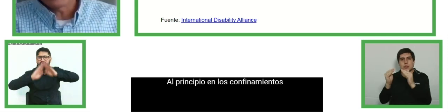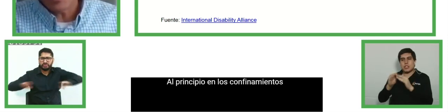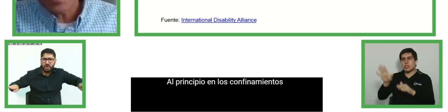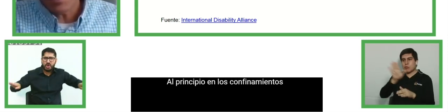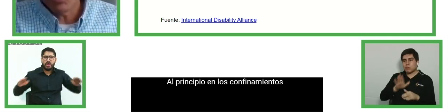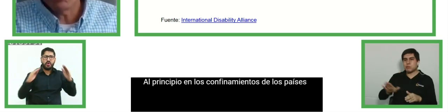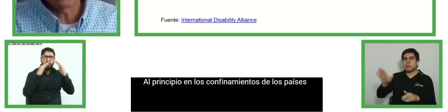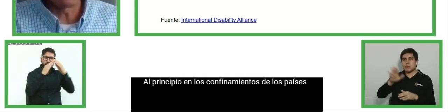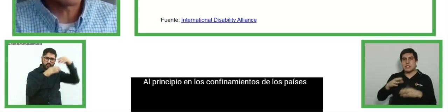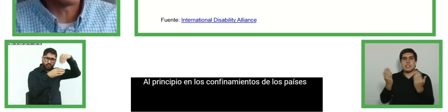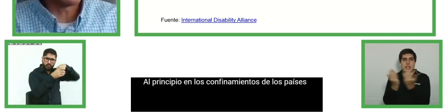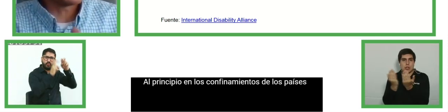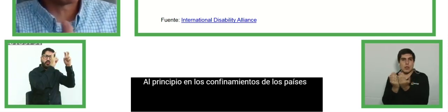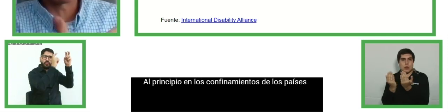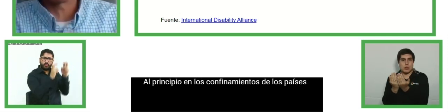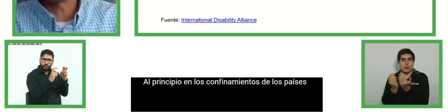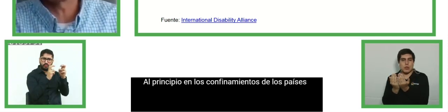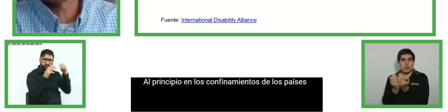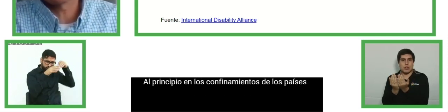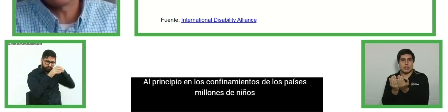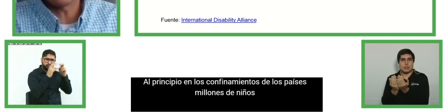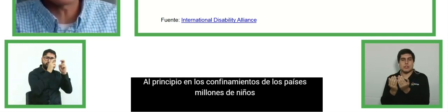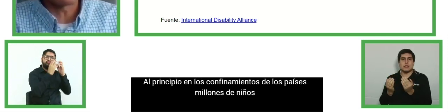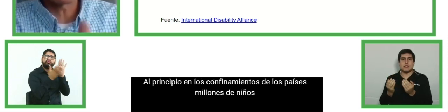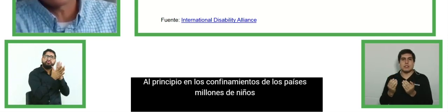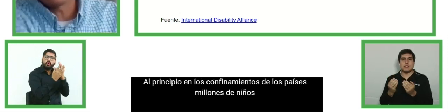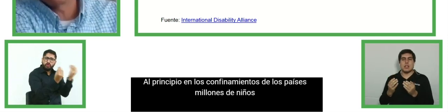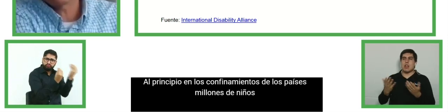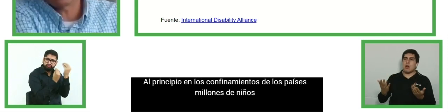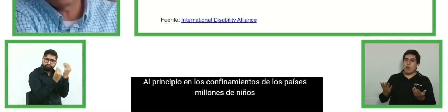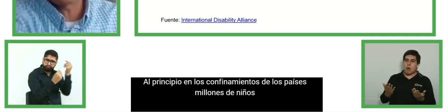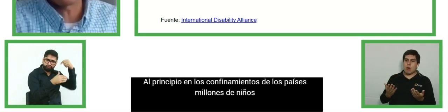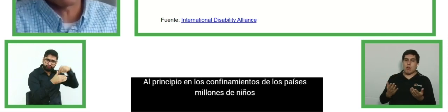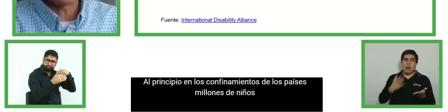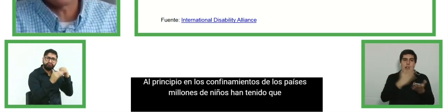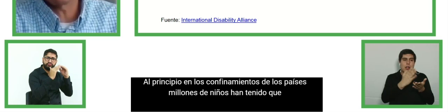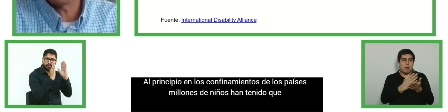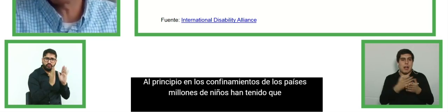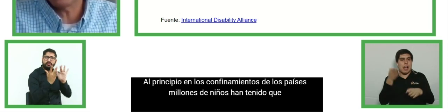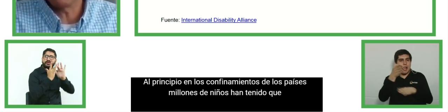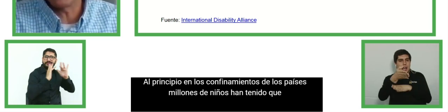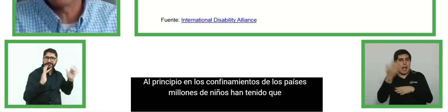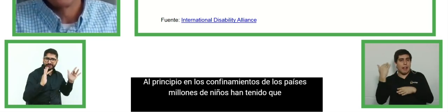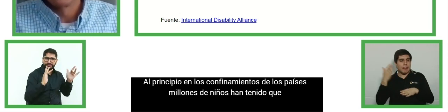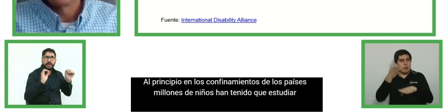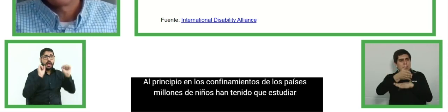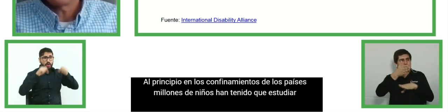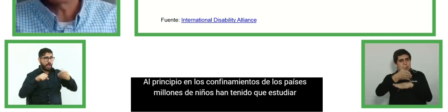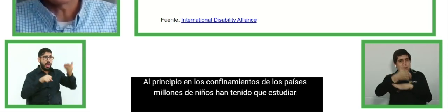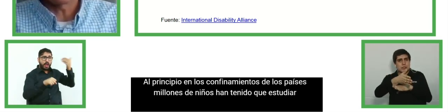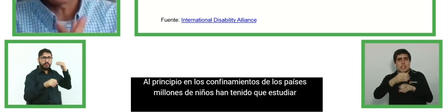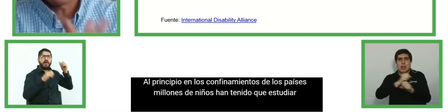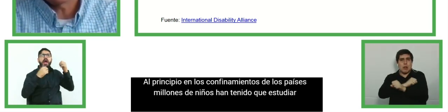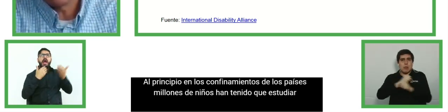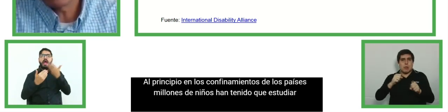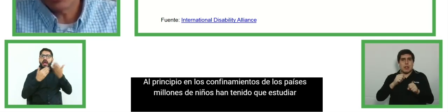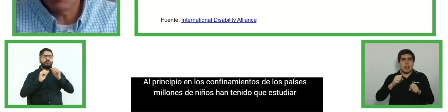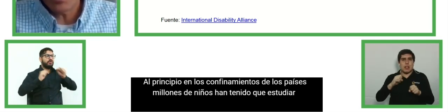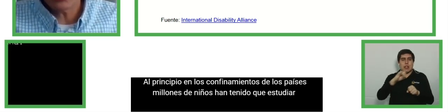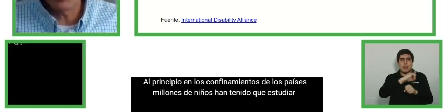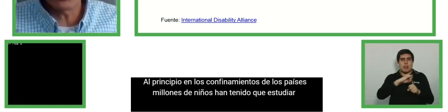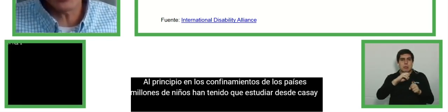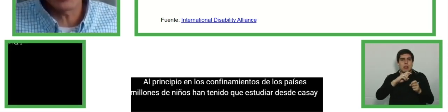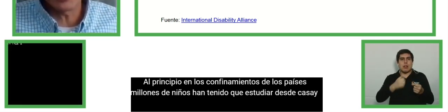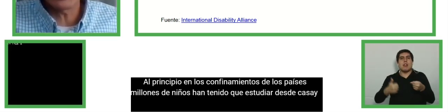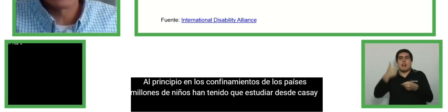well, those people who had enough means to be connected, telematic, digital means, well, they have